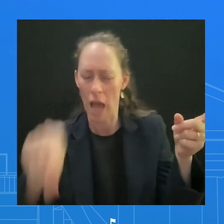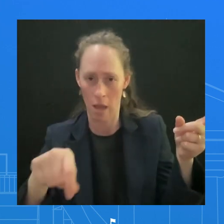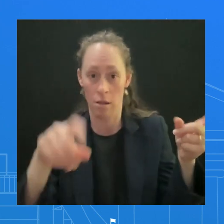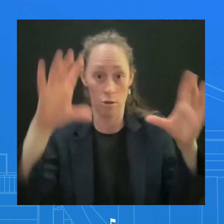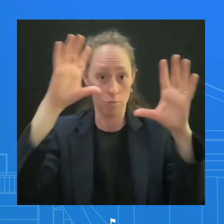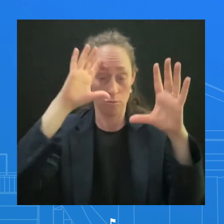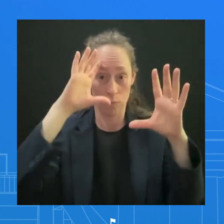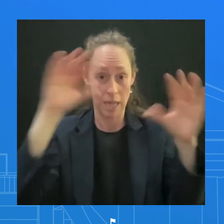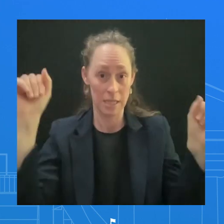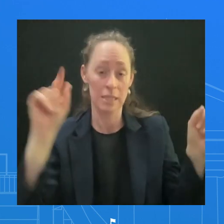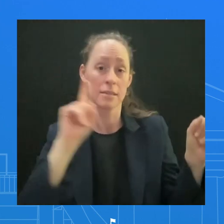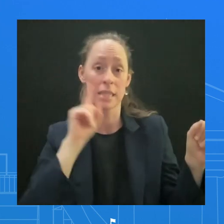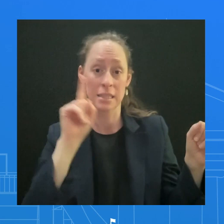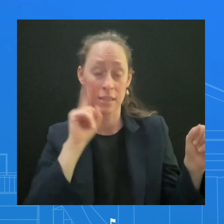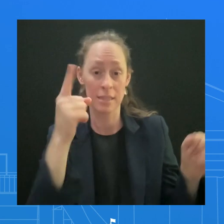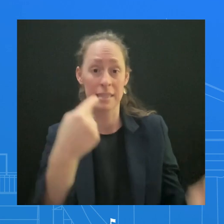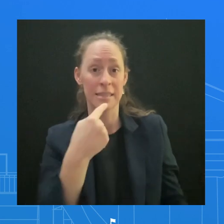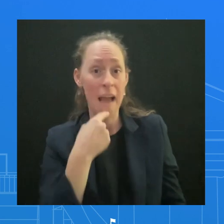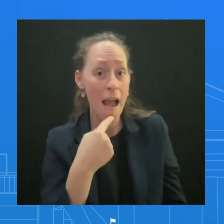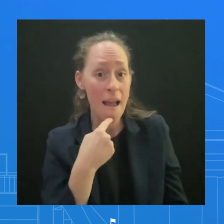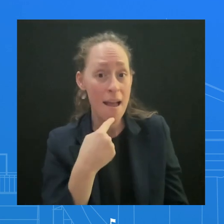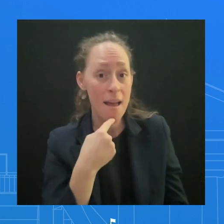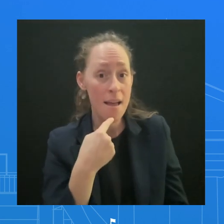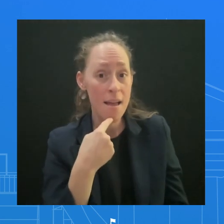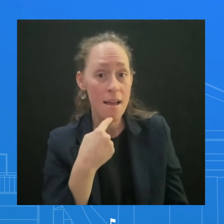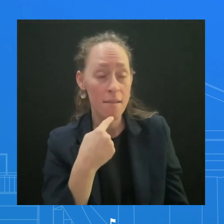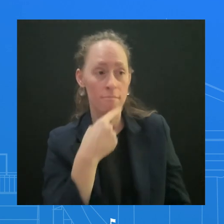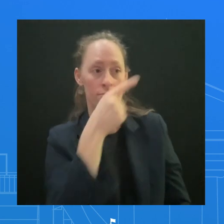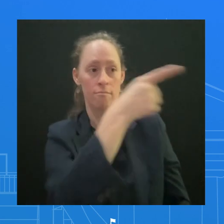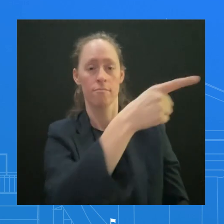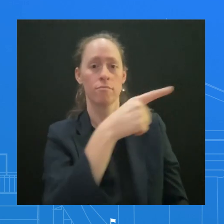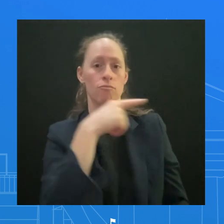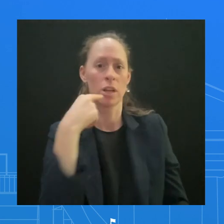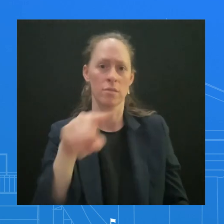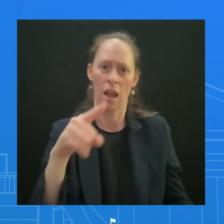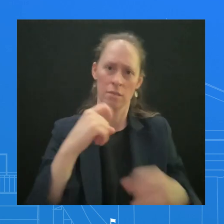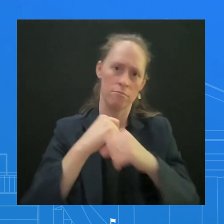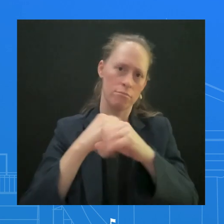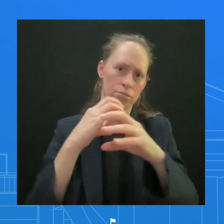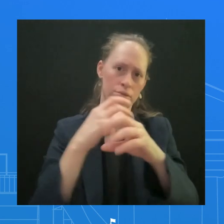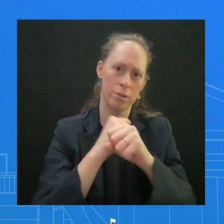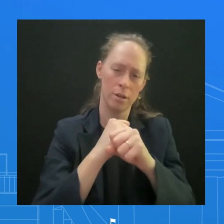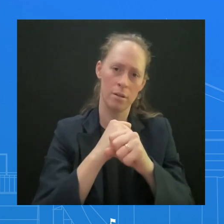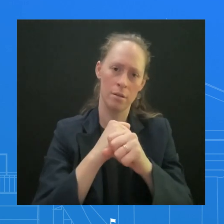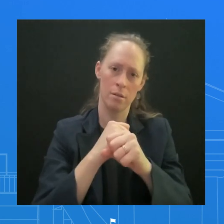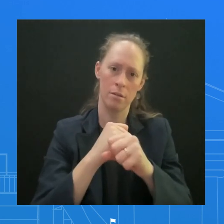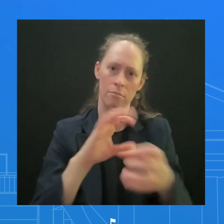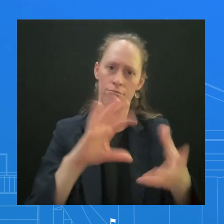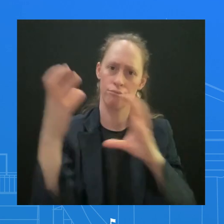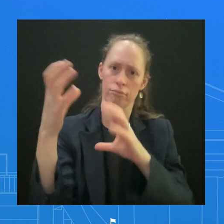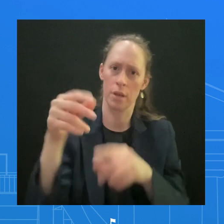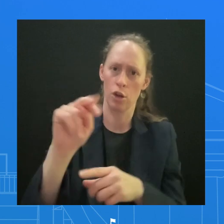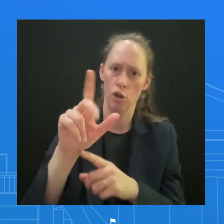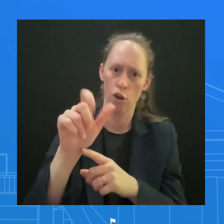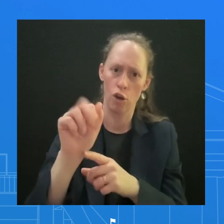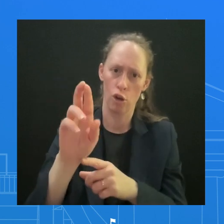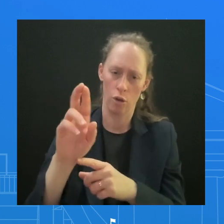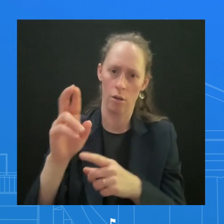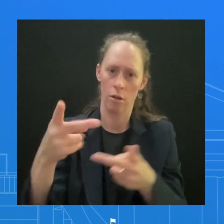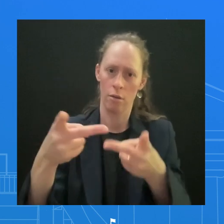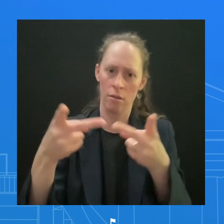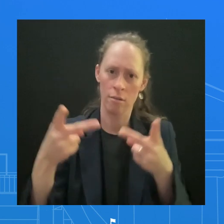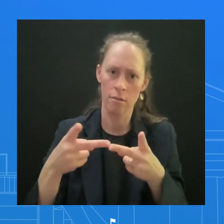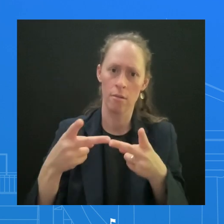plant. President Putin today is urging the International Atomic Energy Agency to ensure that Ukraine does not